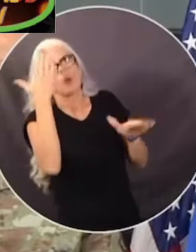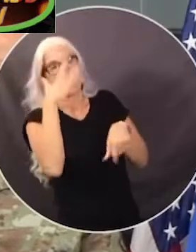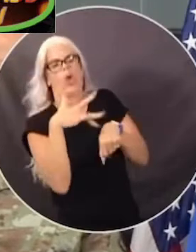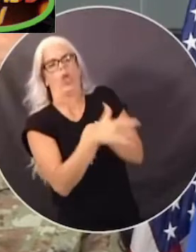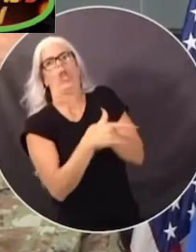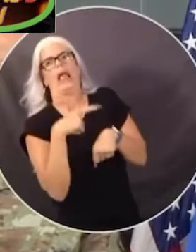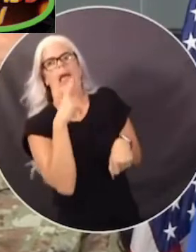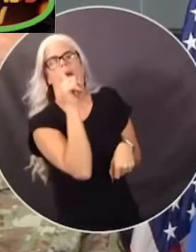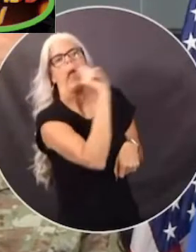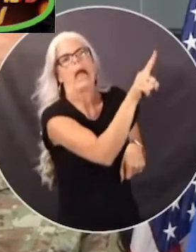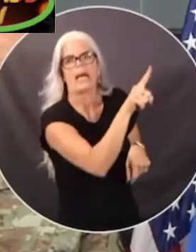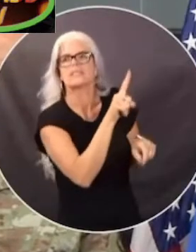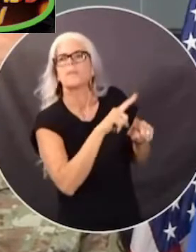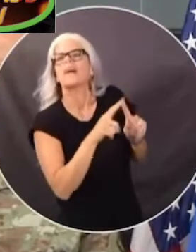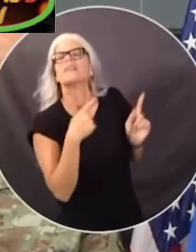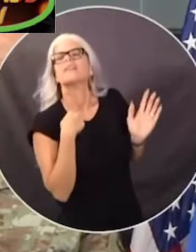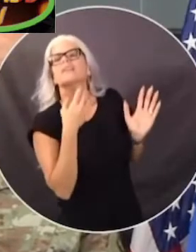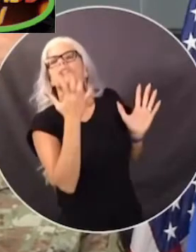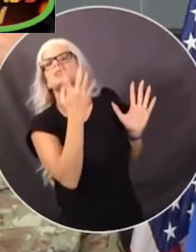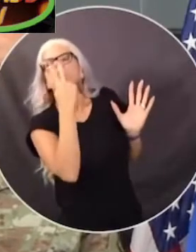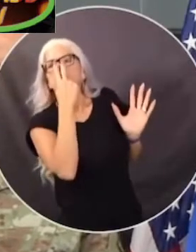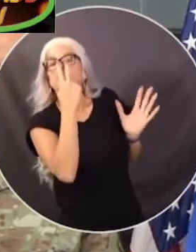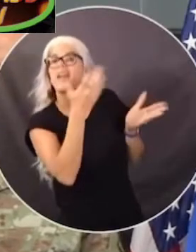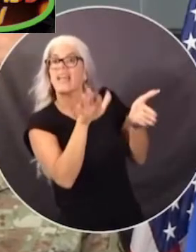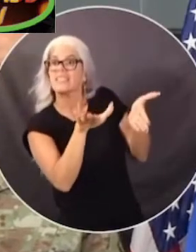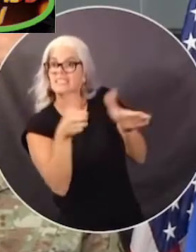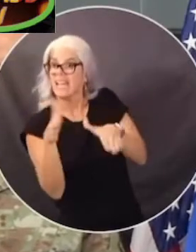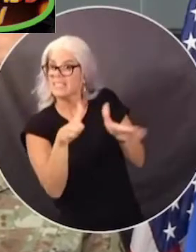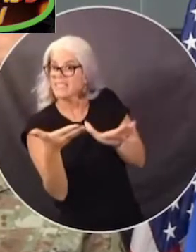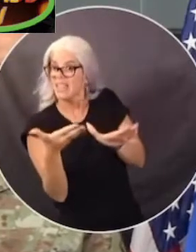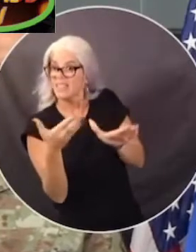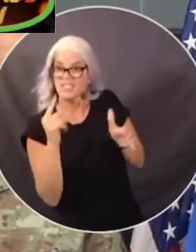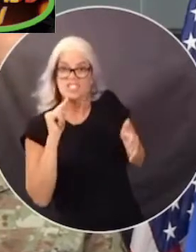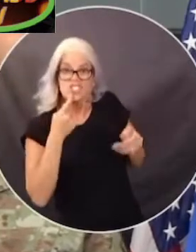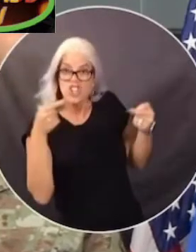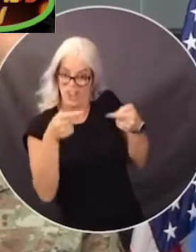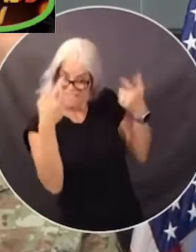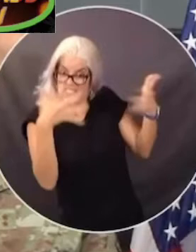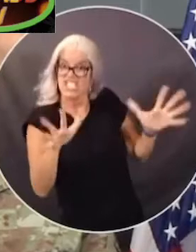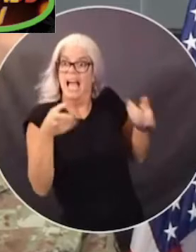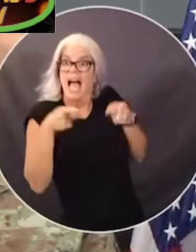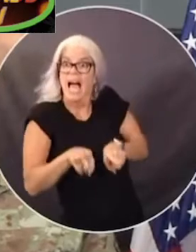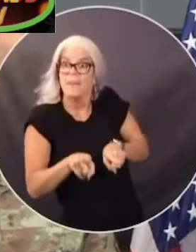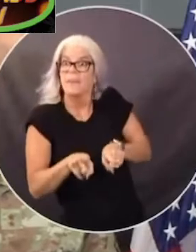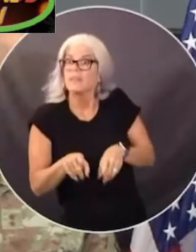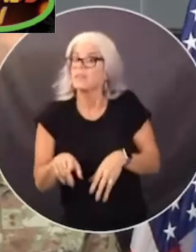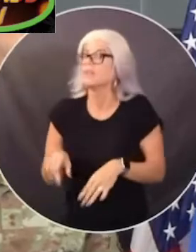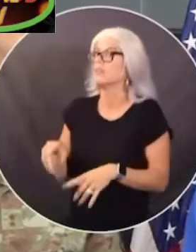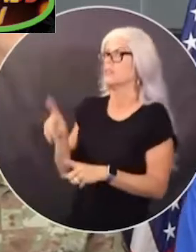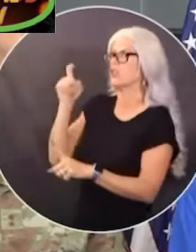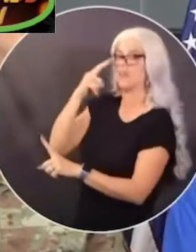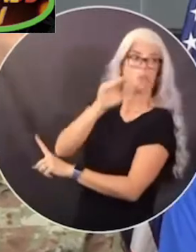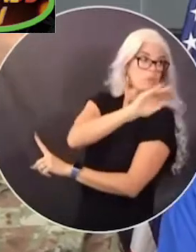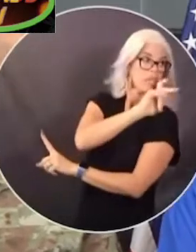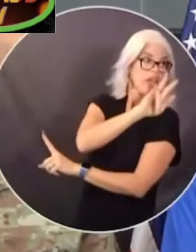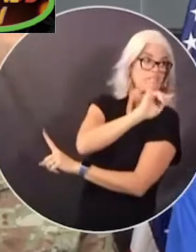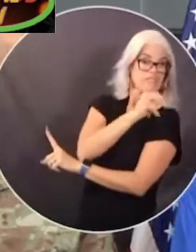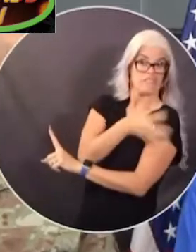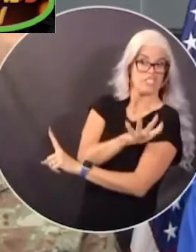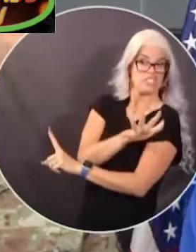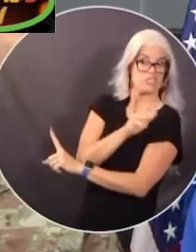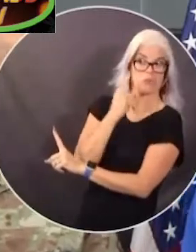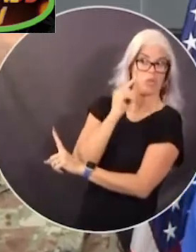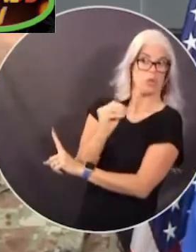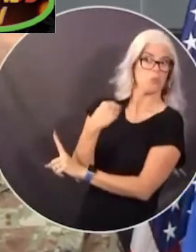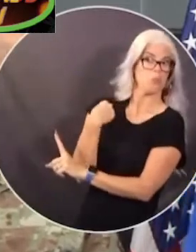tell, but no fatalities, any serious injuries, anything like that associated with this morning? Kevin, I have not gotten a report on that yet. We did have two people transferred